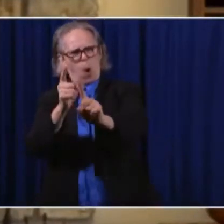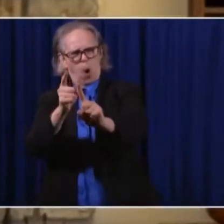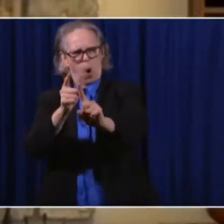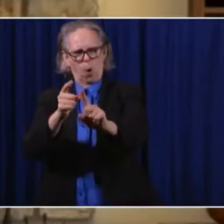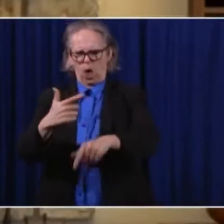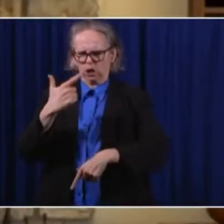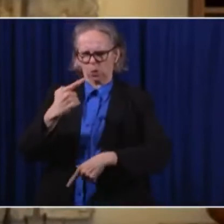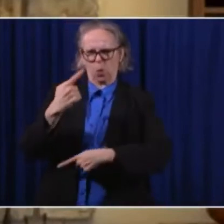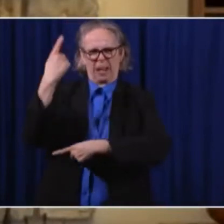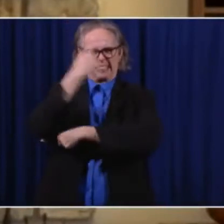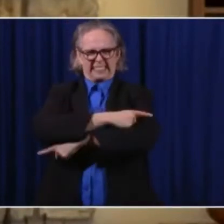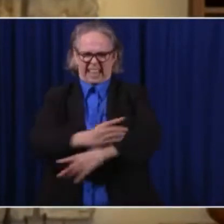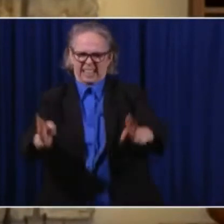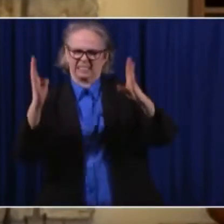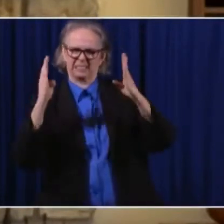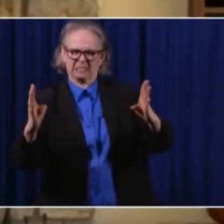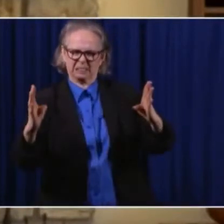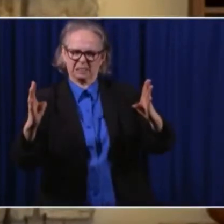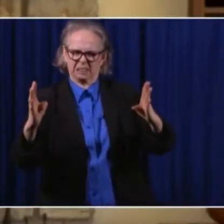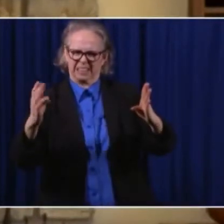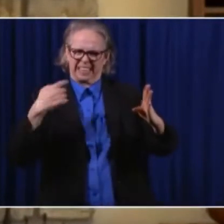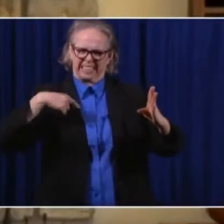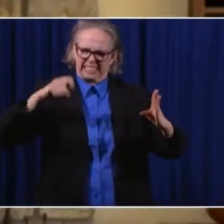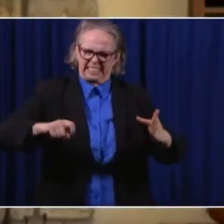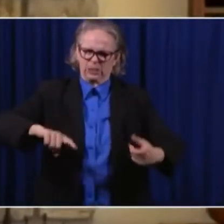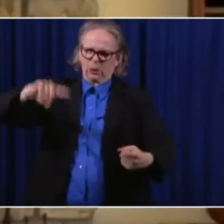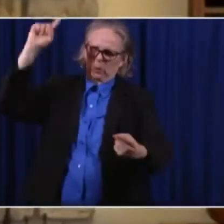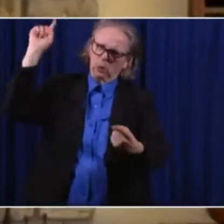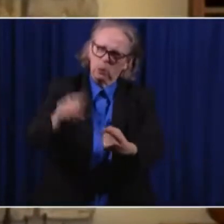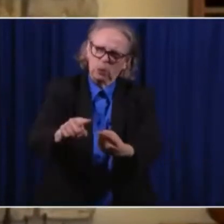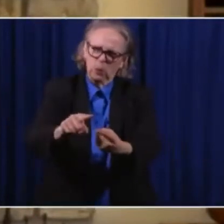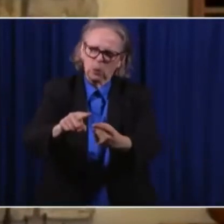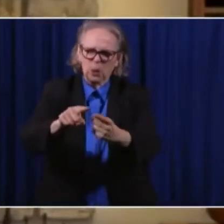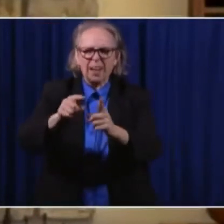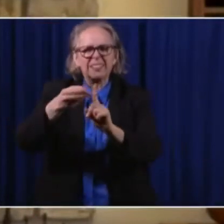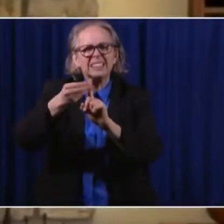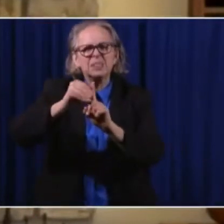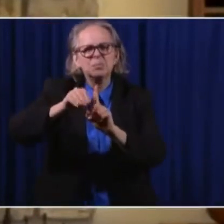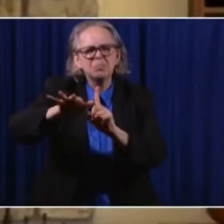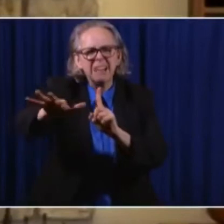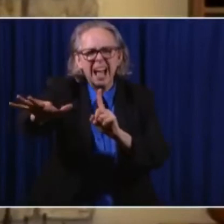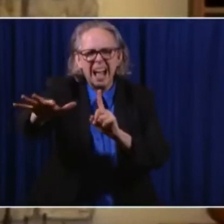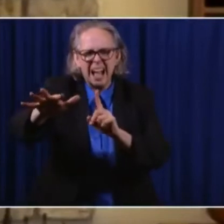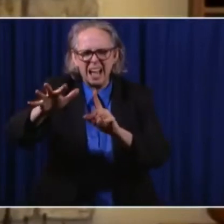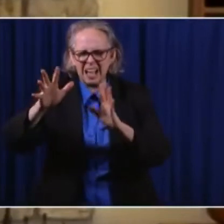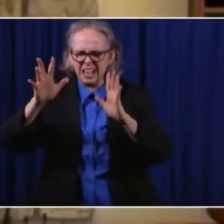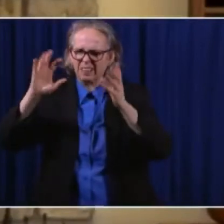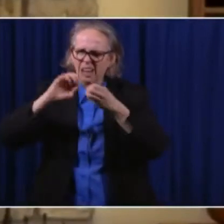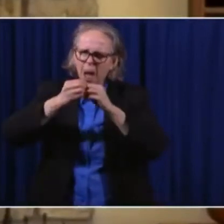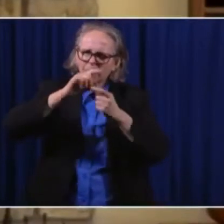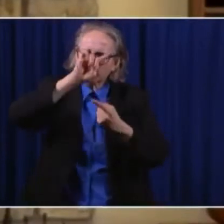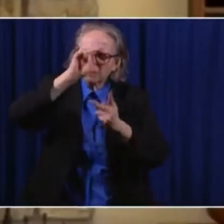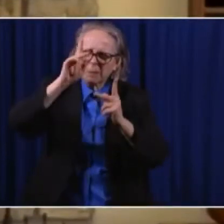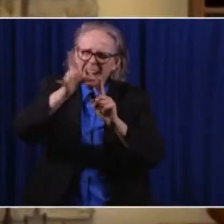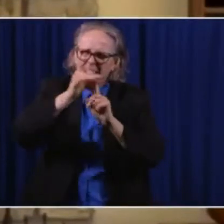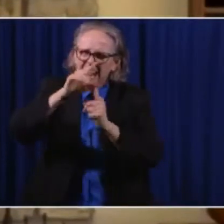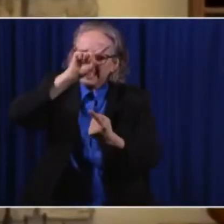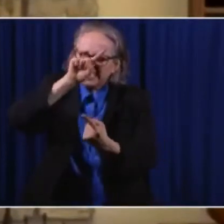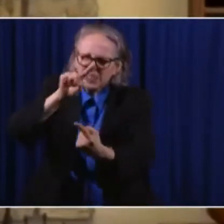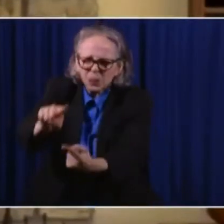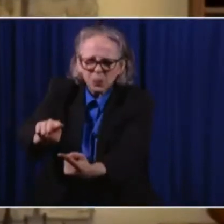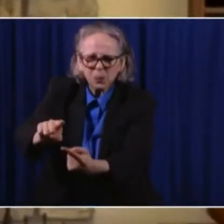We need to start seeing cases go down because even at the rate we are now, and we've not seen them go up for